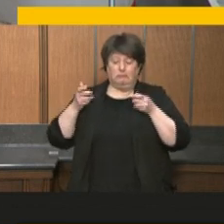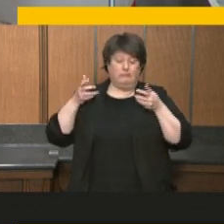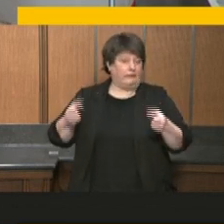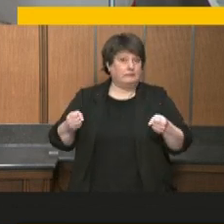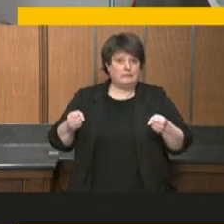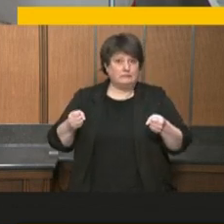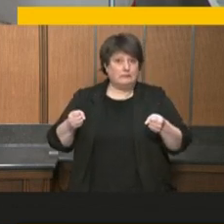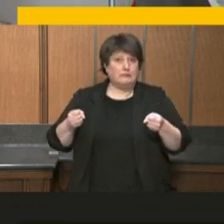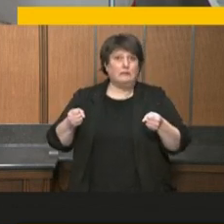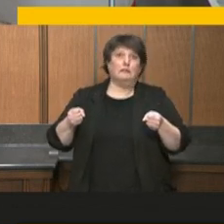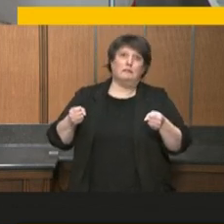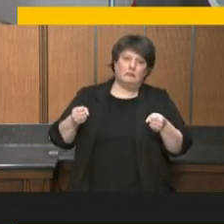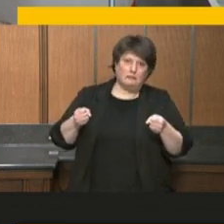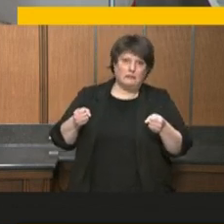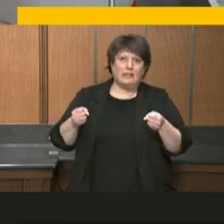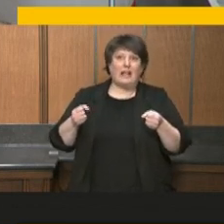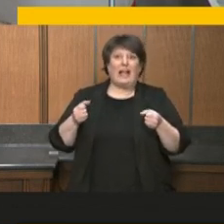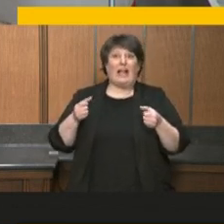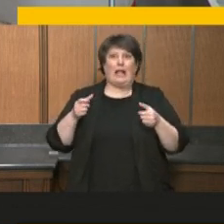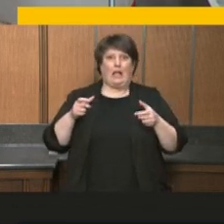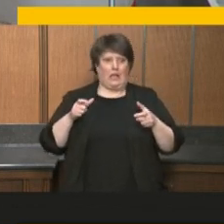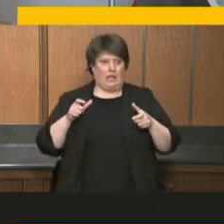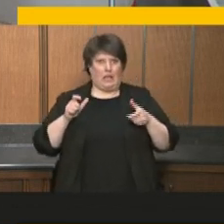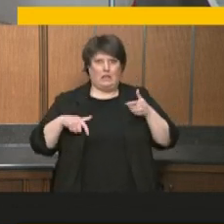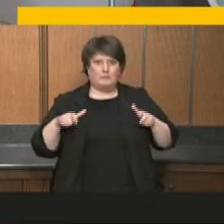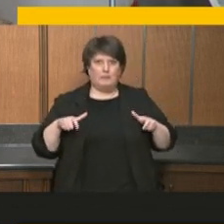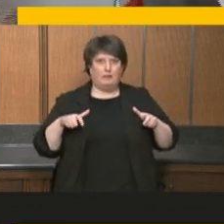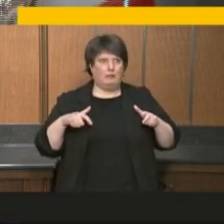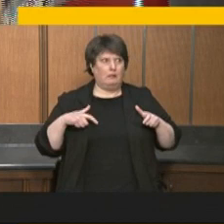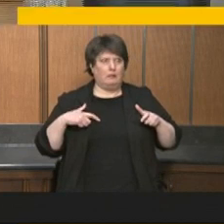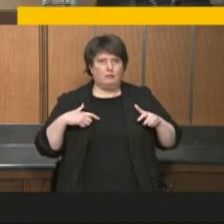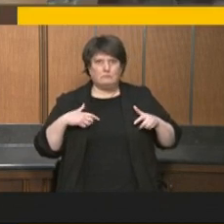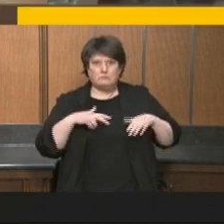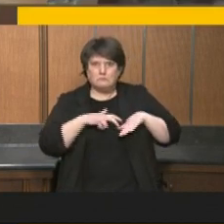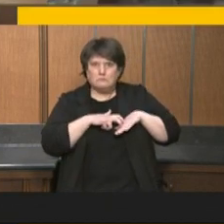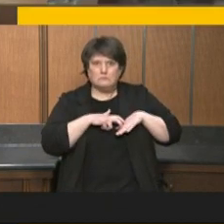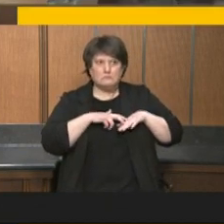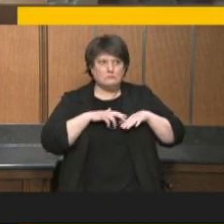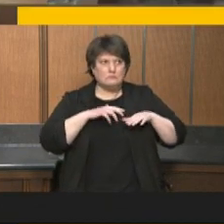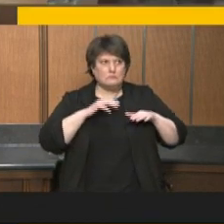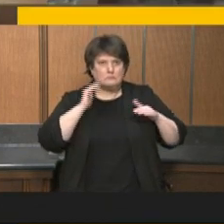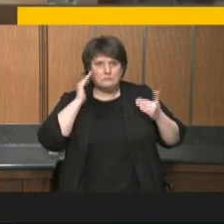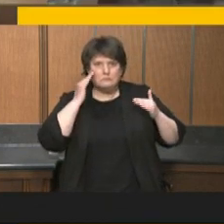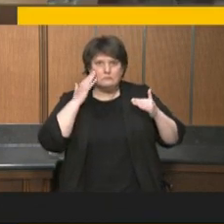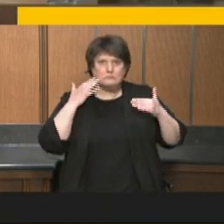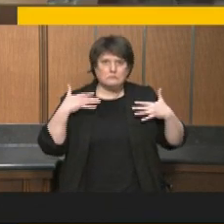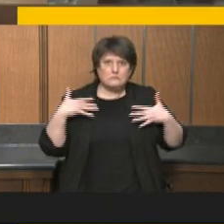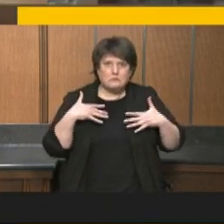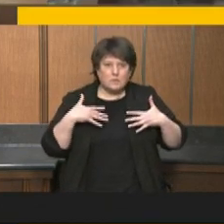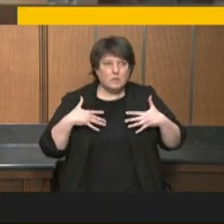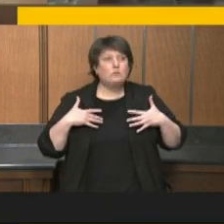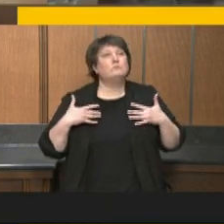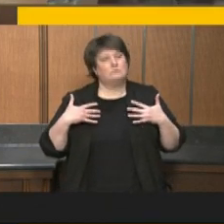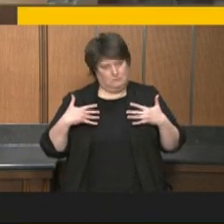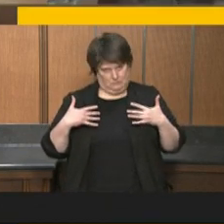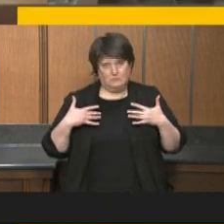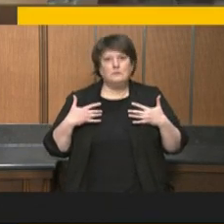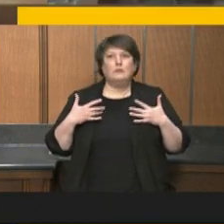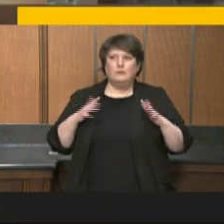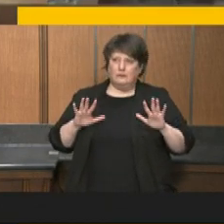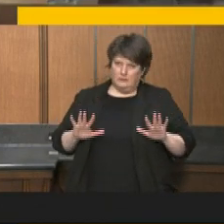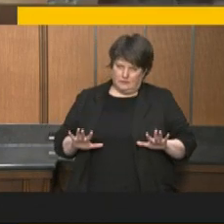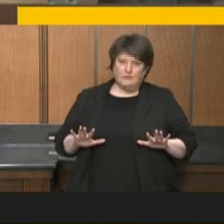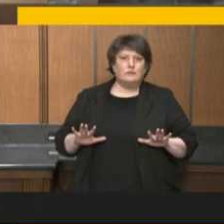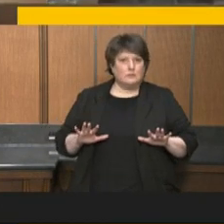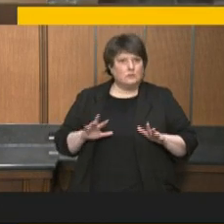is a time when people are understandably anxious. And so people are absolutely right